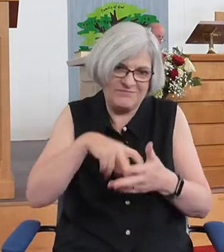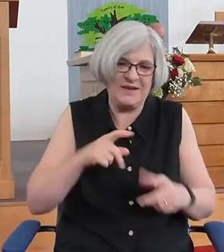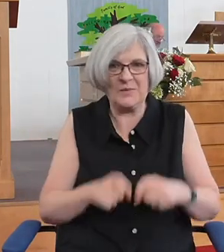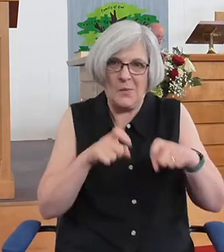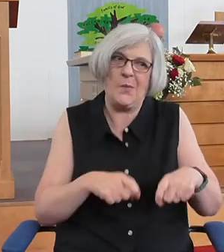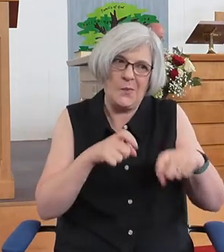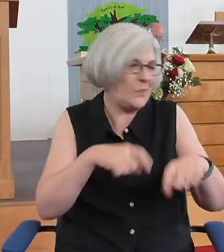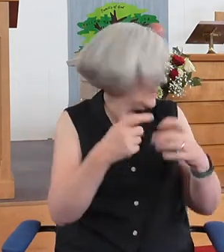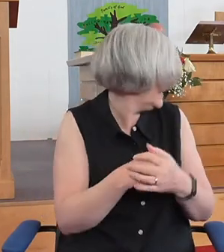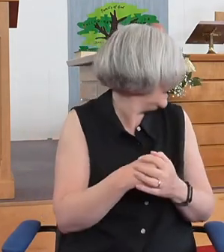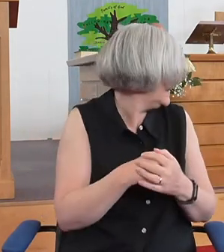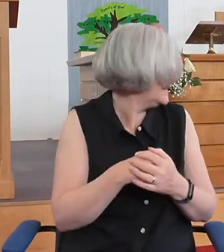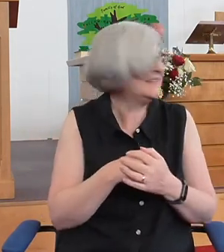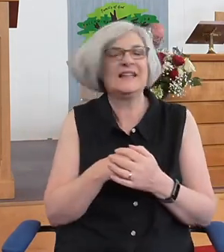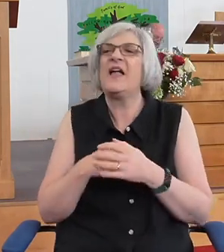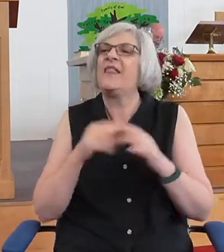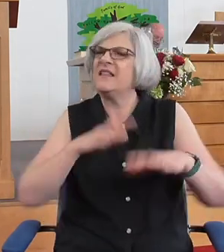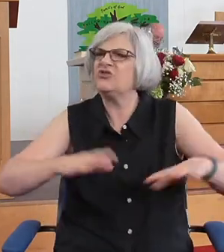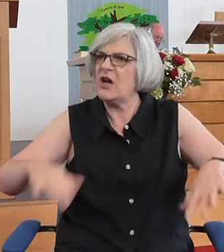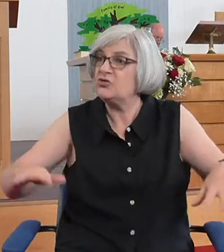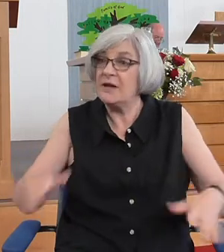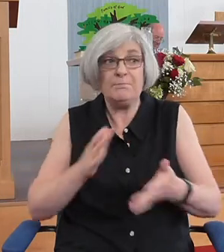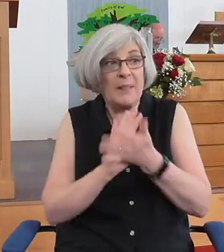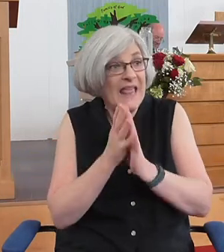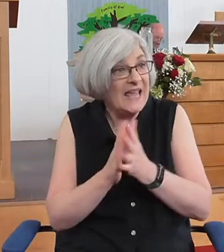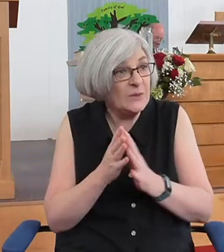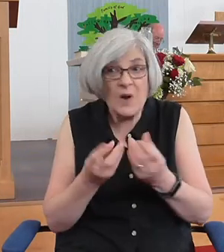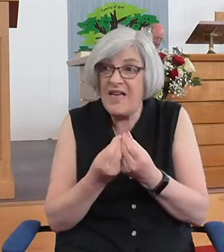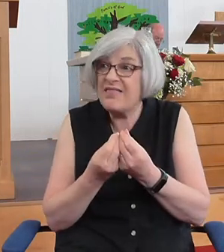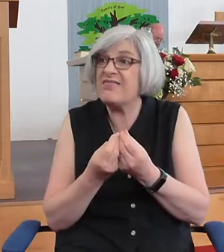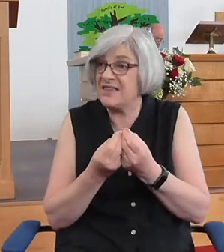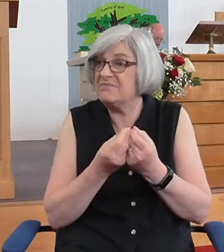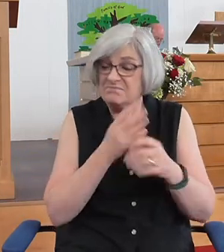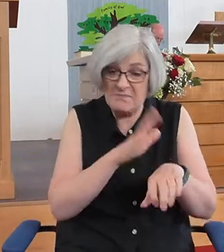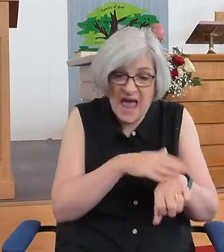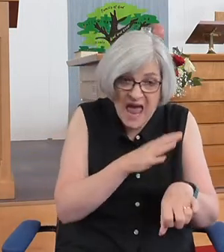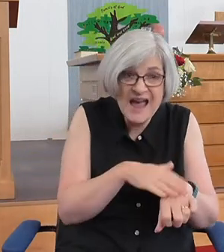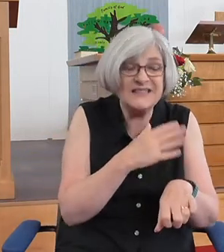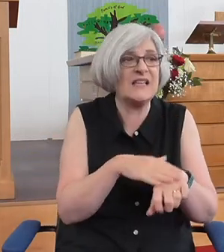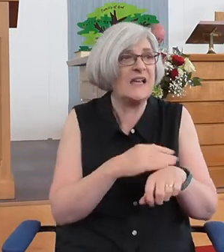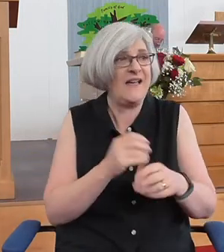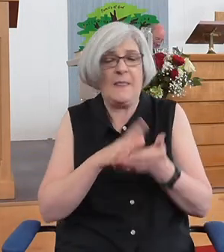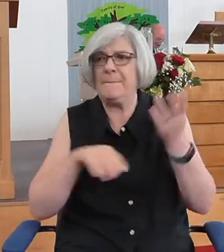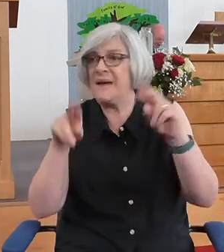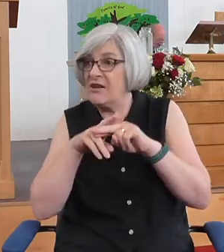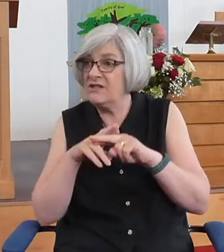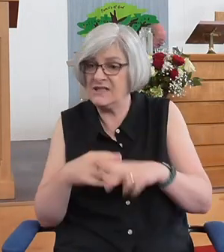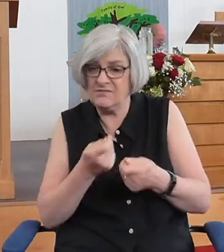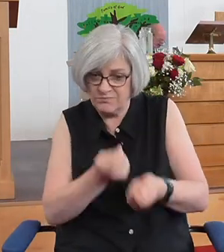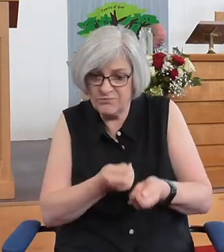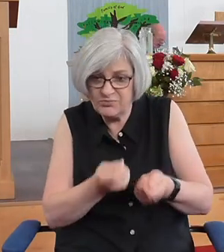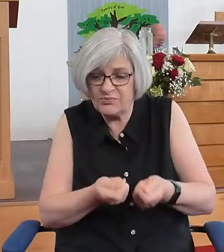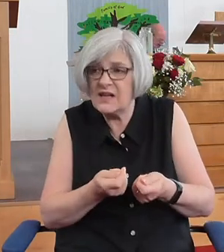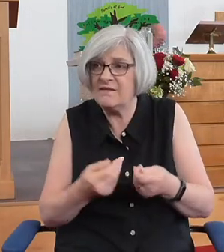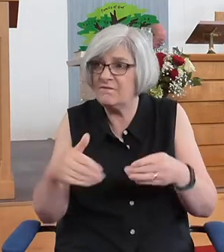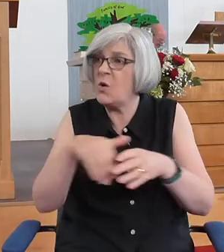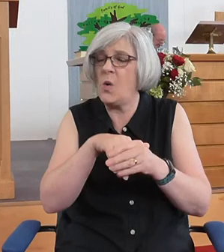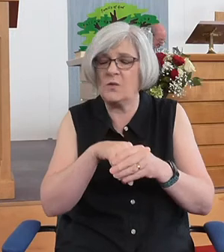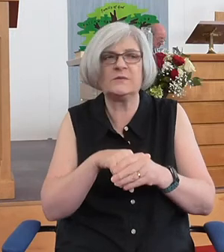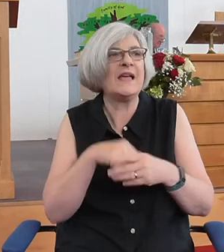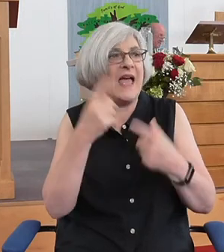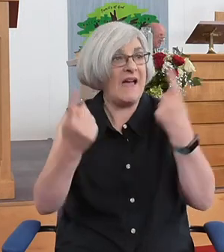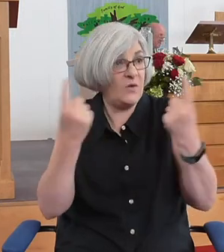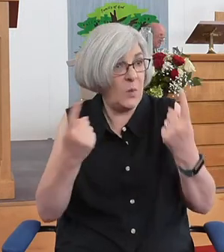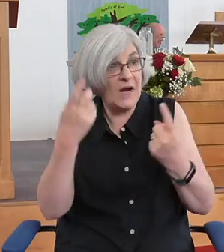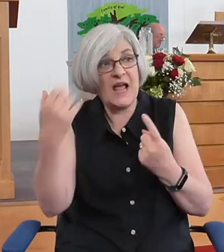right? And the children would have played with this lamb, fed with the lamb, and also the parents would have probably been part of this. Every household was to